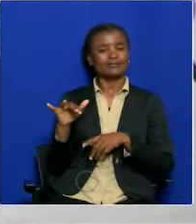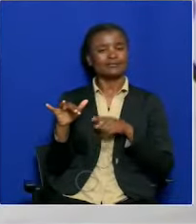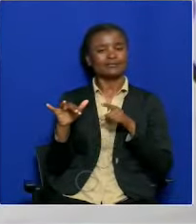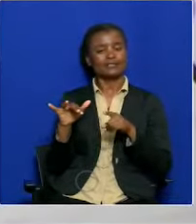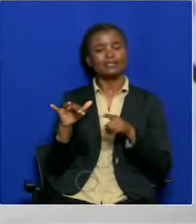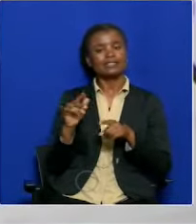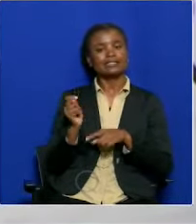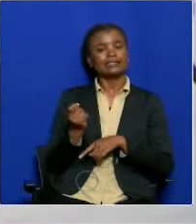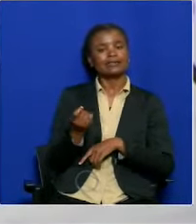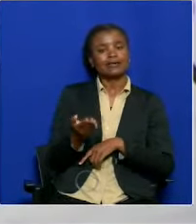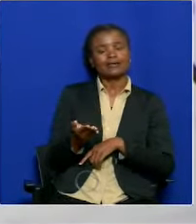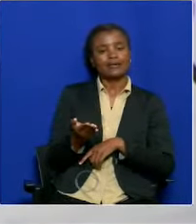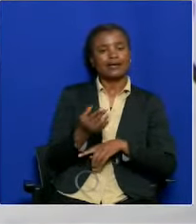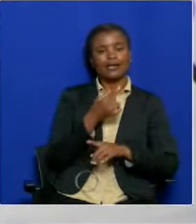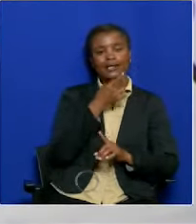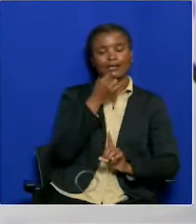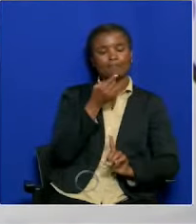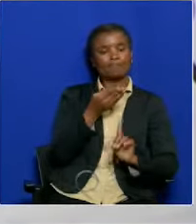Matlala.